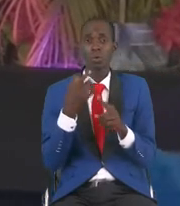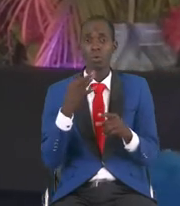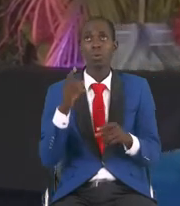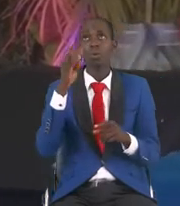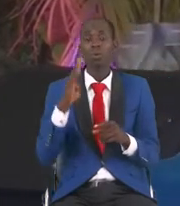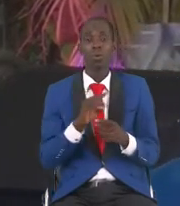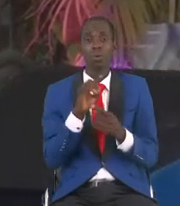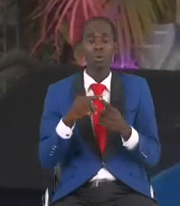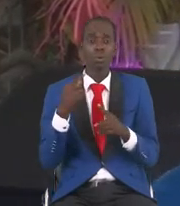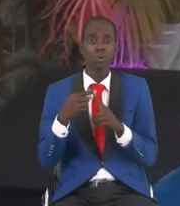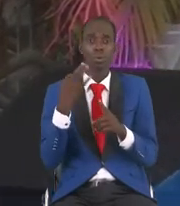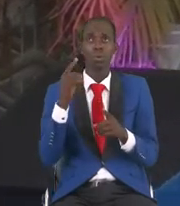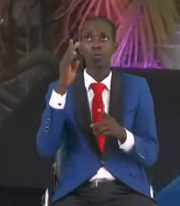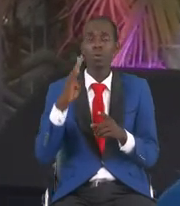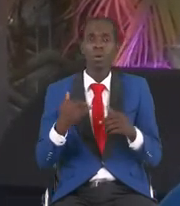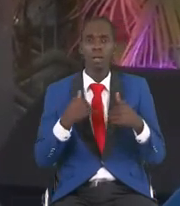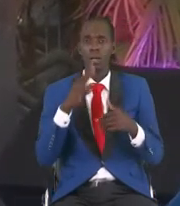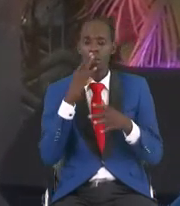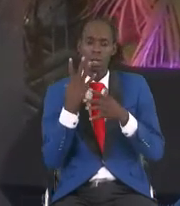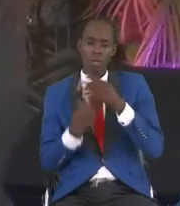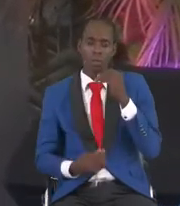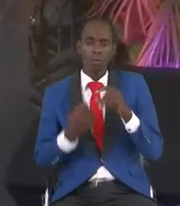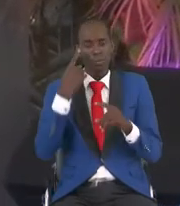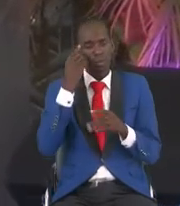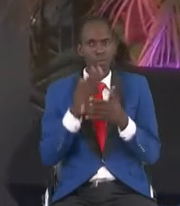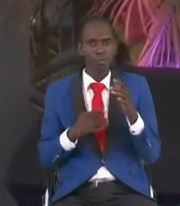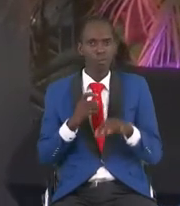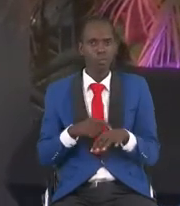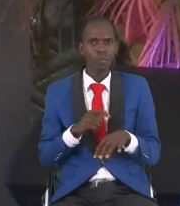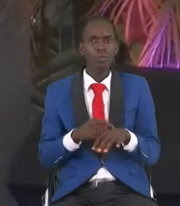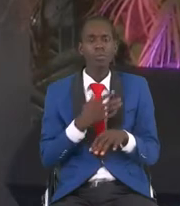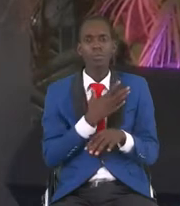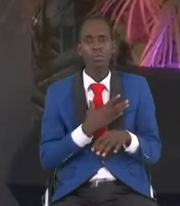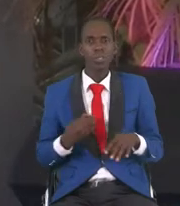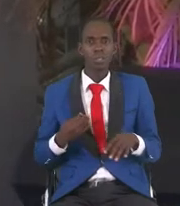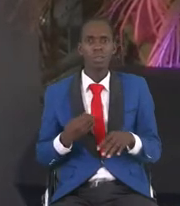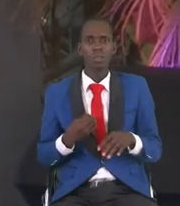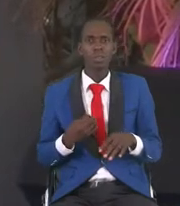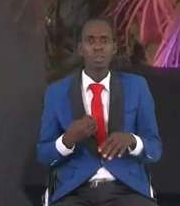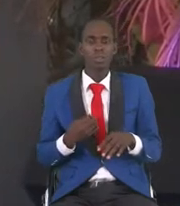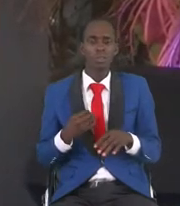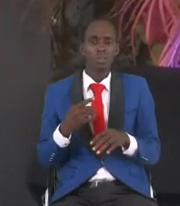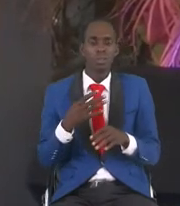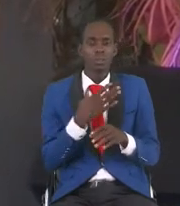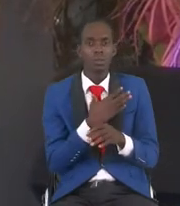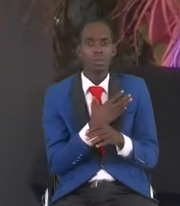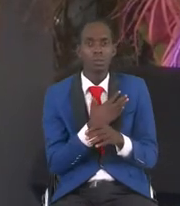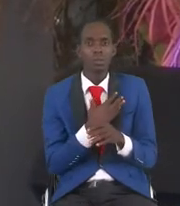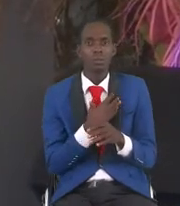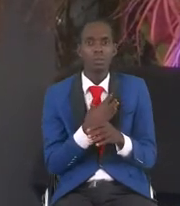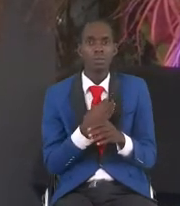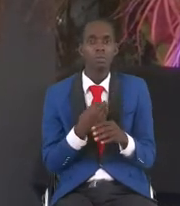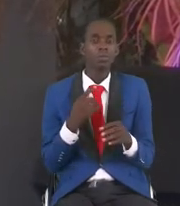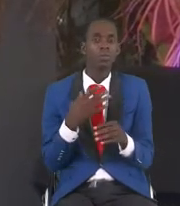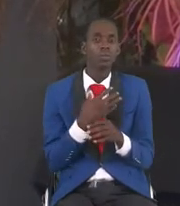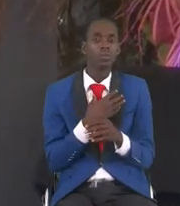been absent for some time and you have not nourished your soul, your heart with the word of God, how weak you are. But then the word